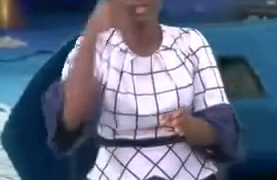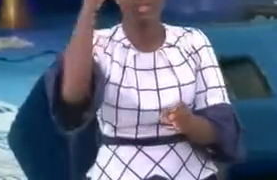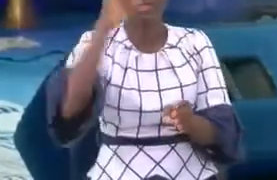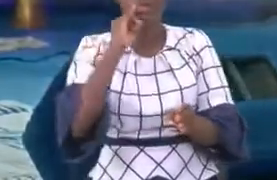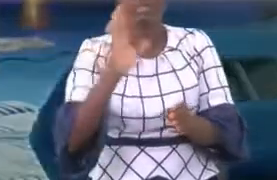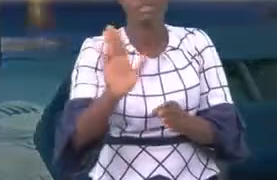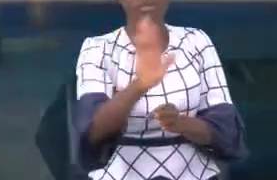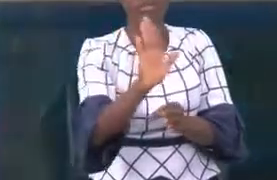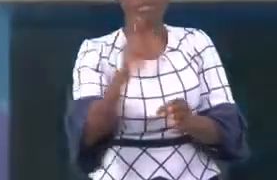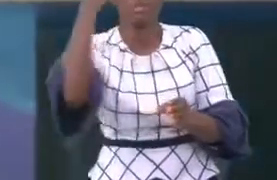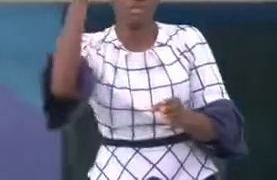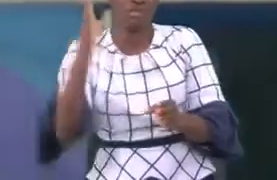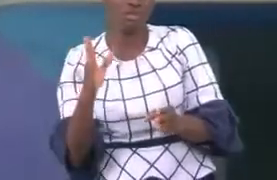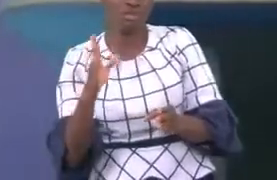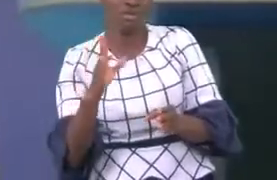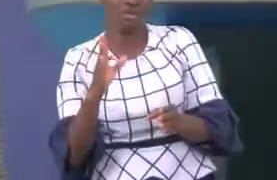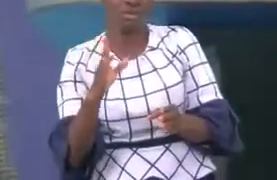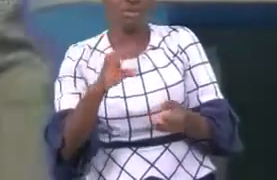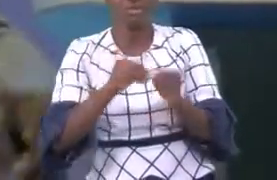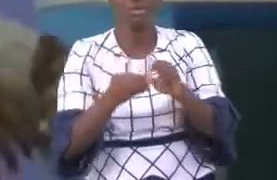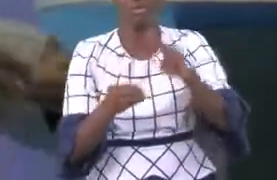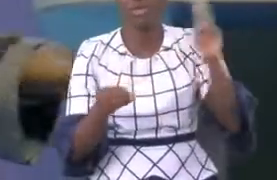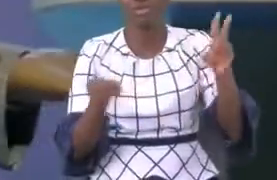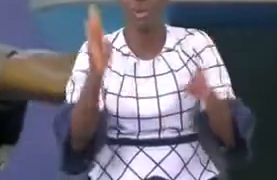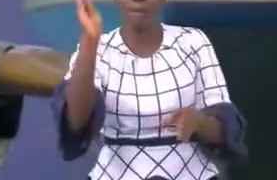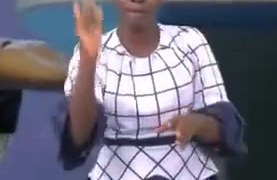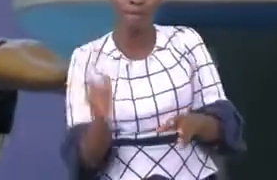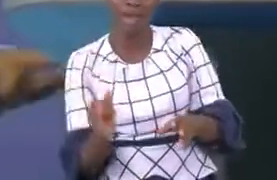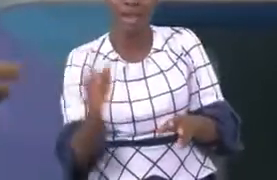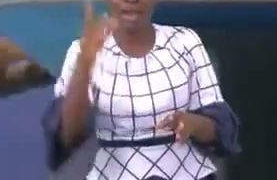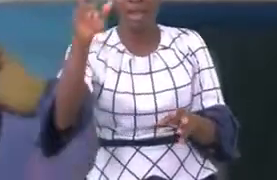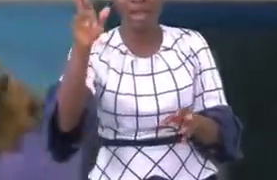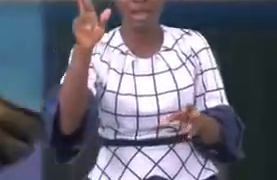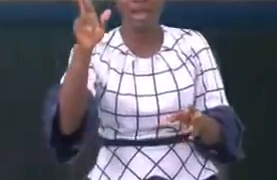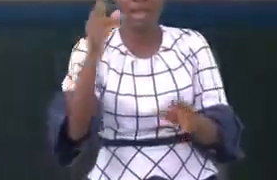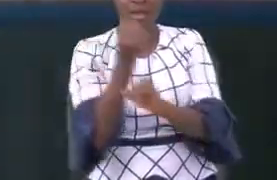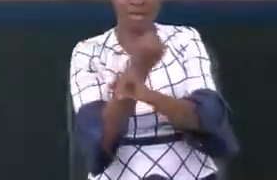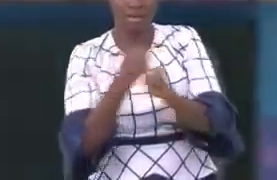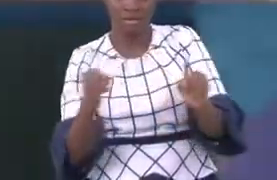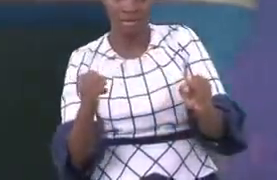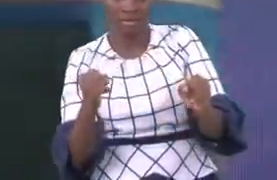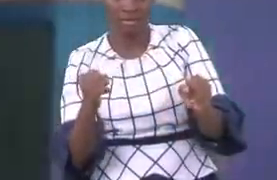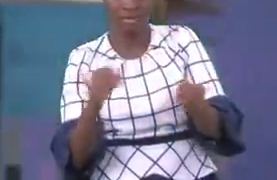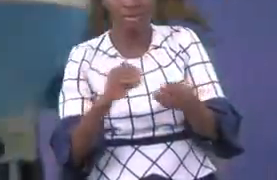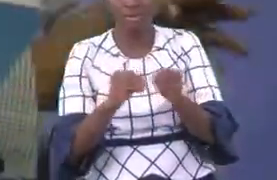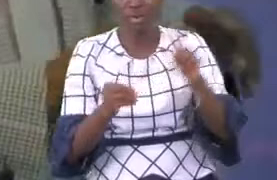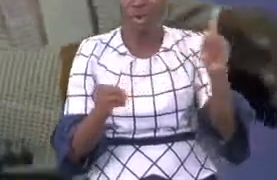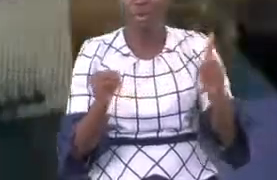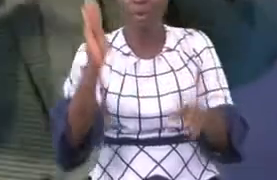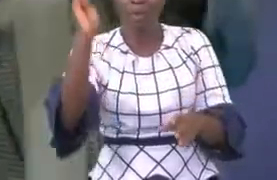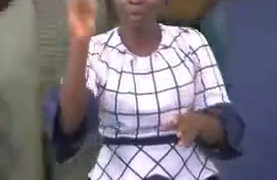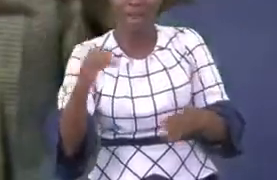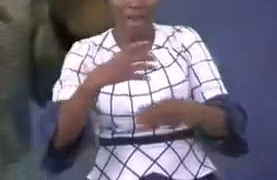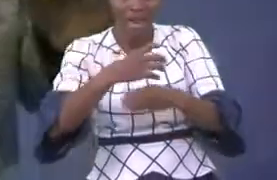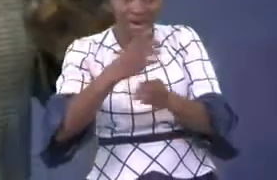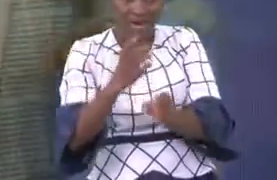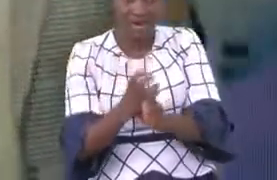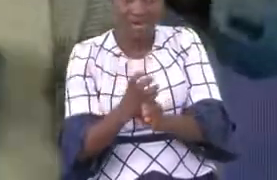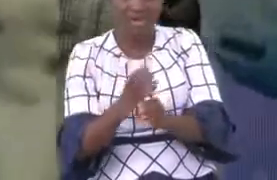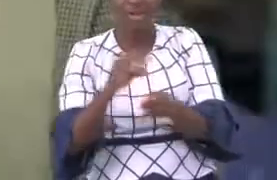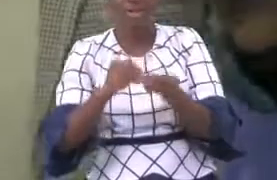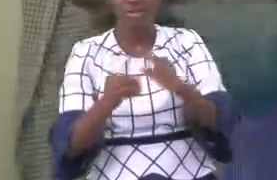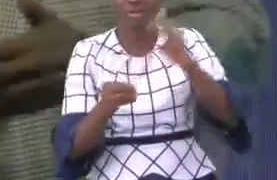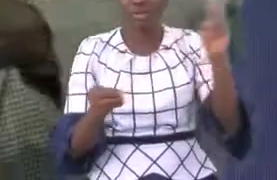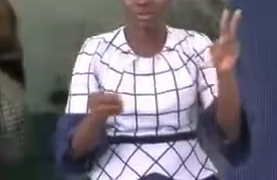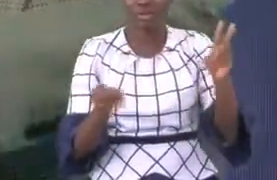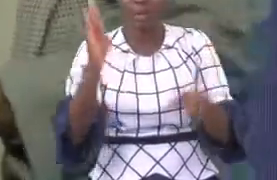redemption. By creation, he is your God. By redemption, he is your God. And he says, I